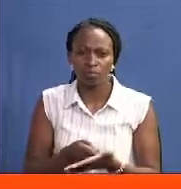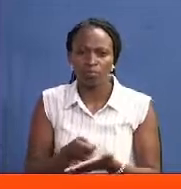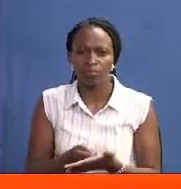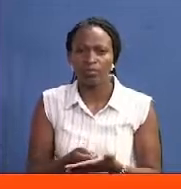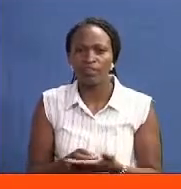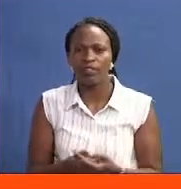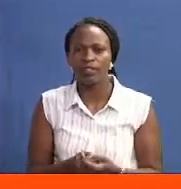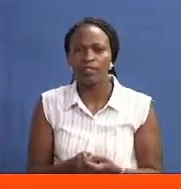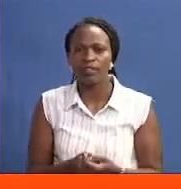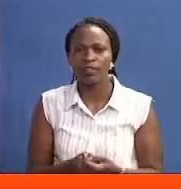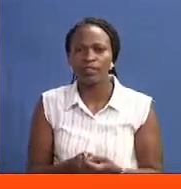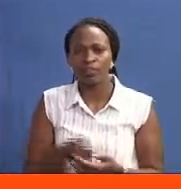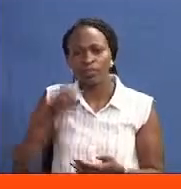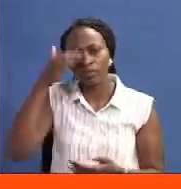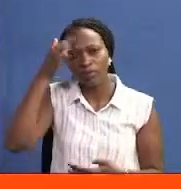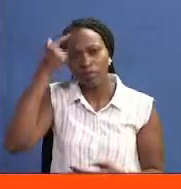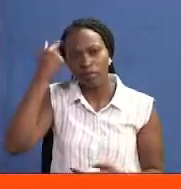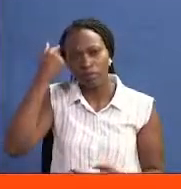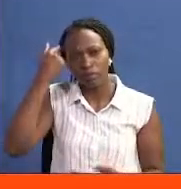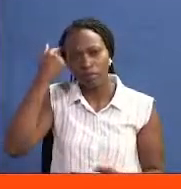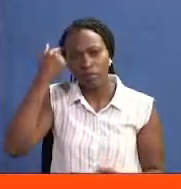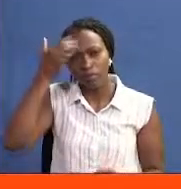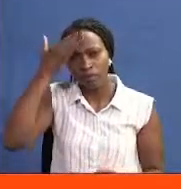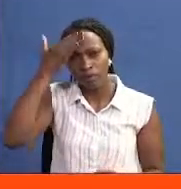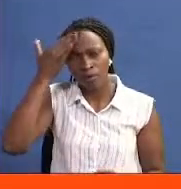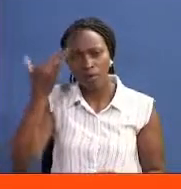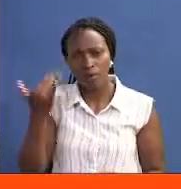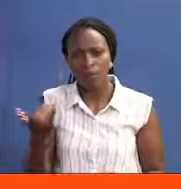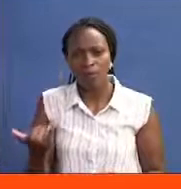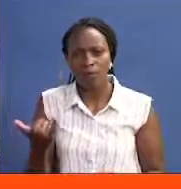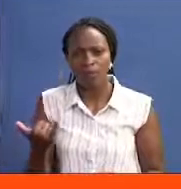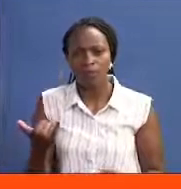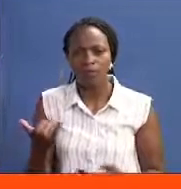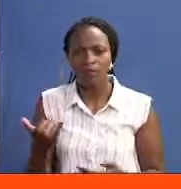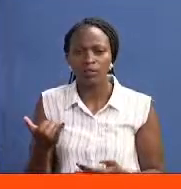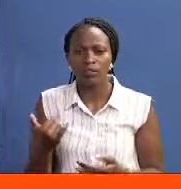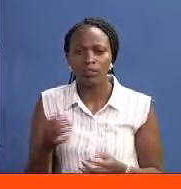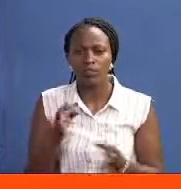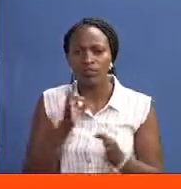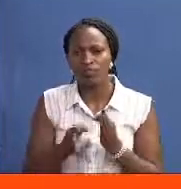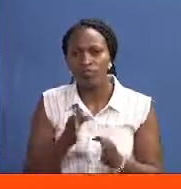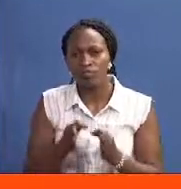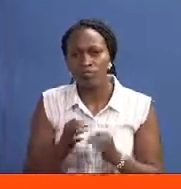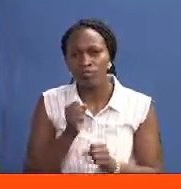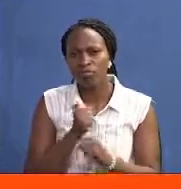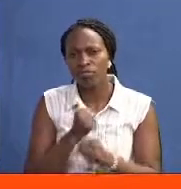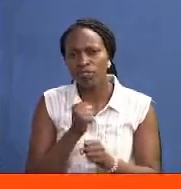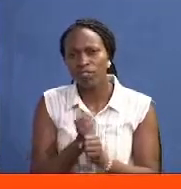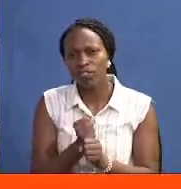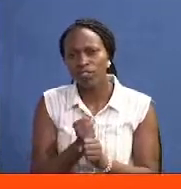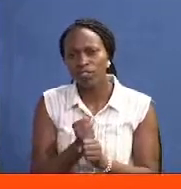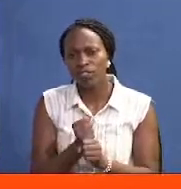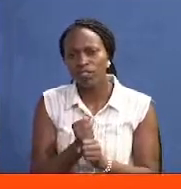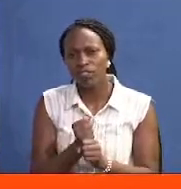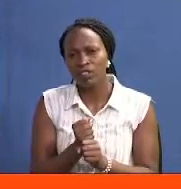taxes for it, because everyone else is working, maybe not online, but as long as you're working and you're earning, I do not think it's really a